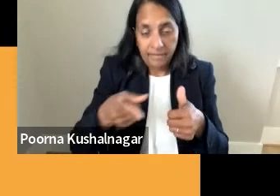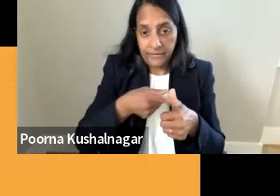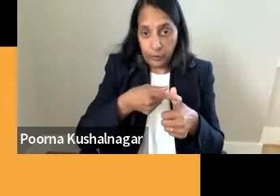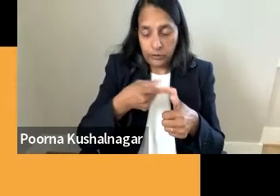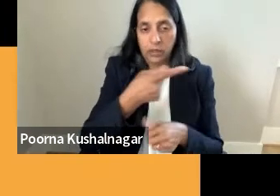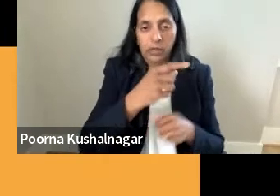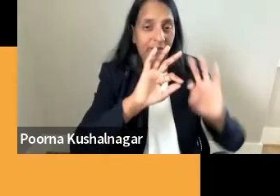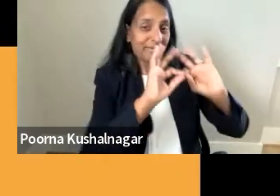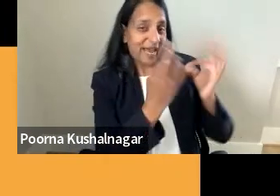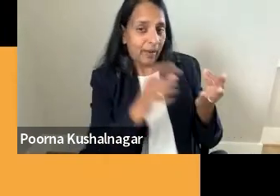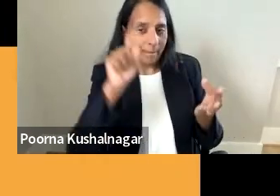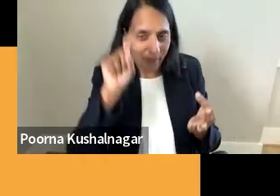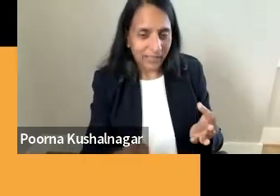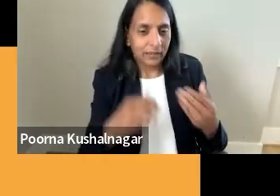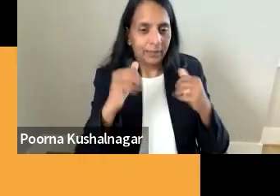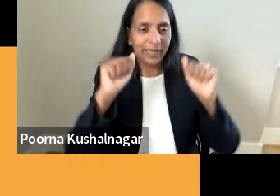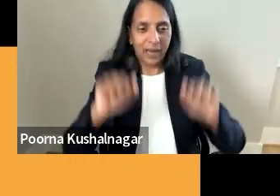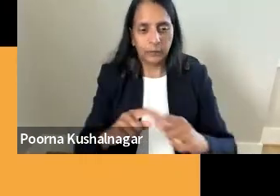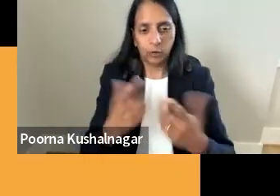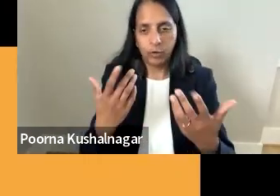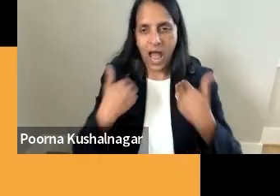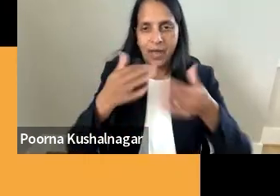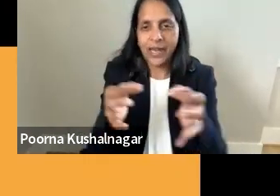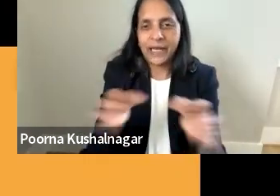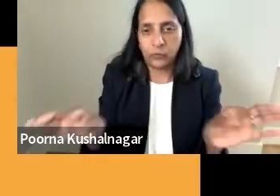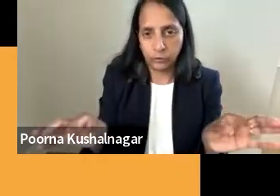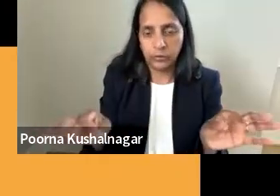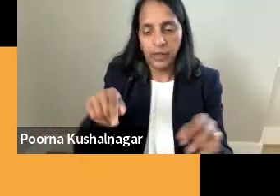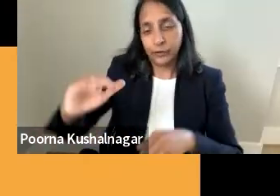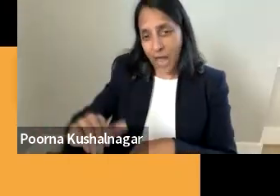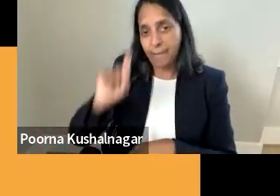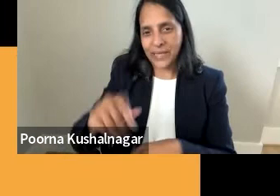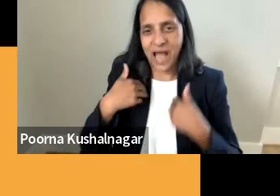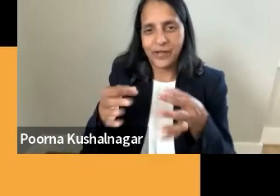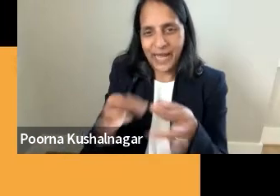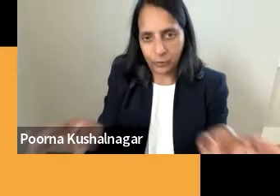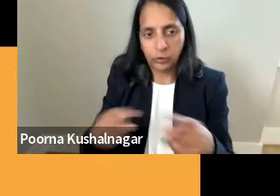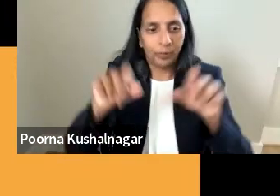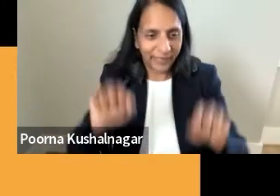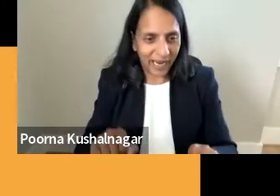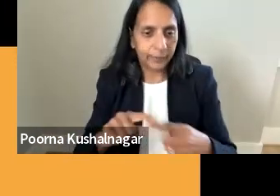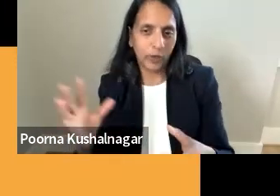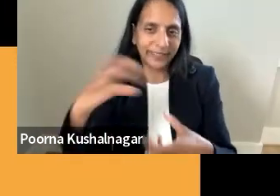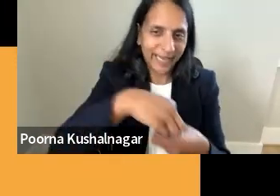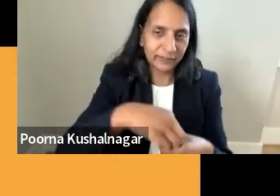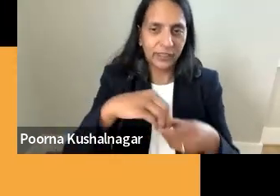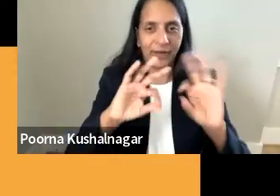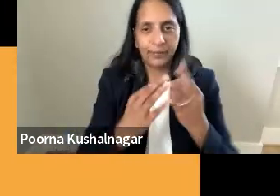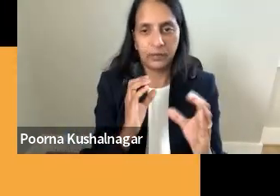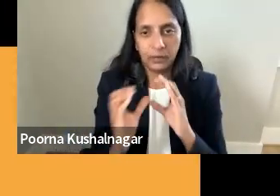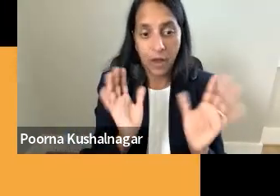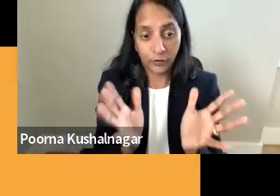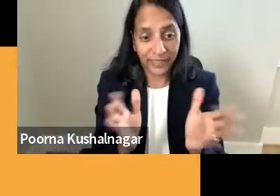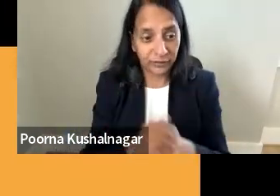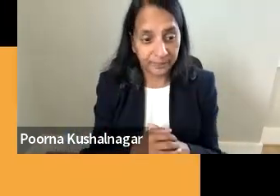solutions to alleviate or diminish the ACC's experiences. One is that the family has to have language in order for the